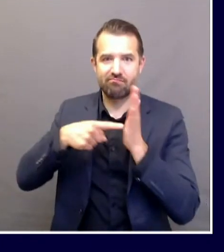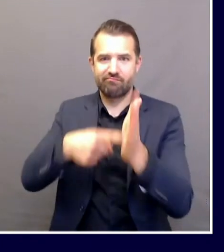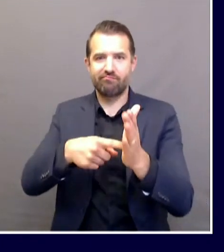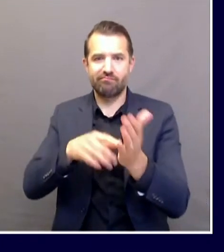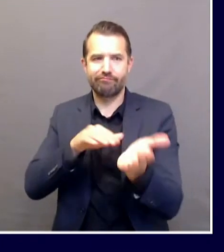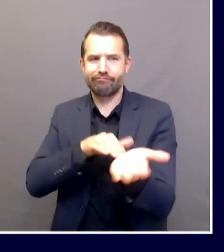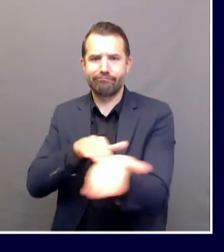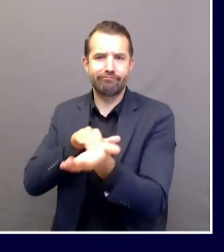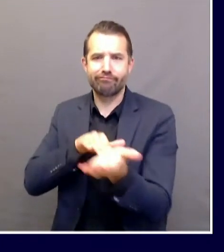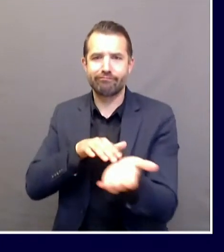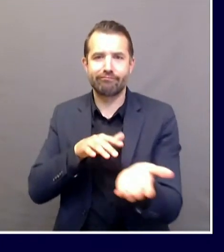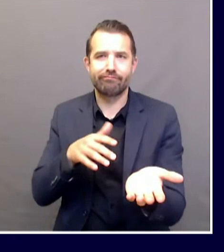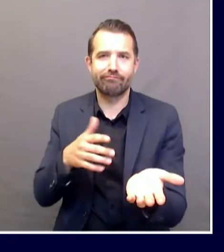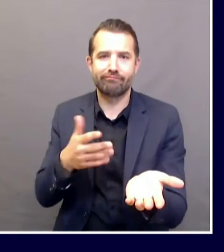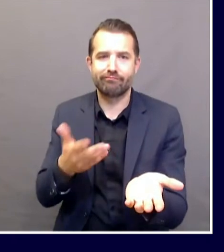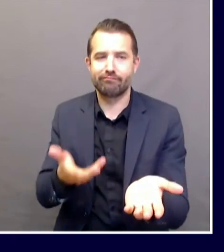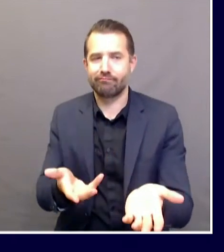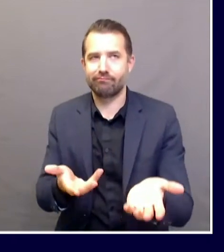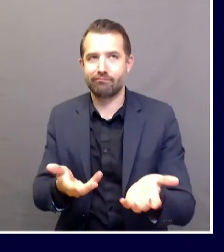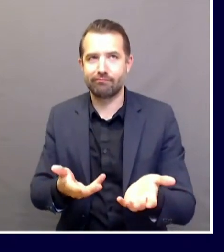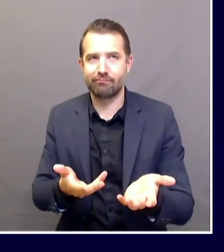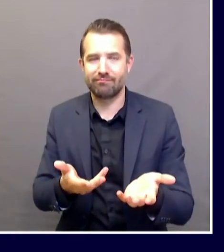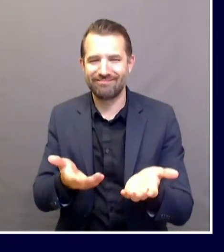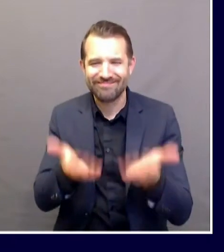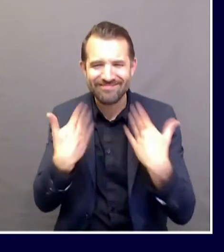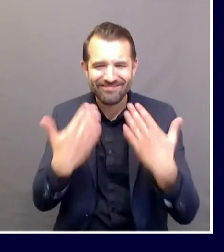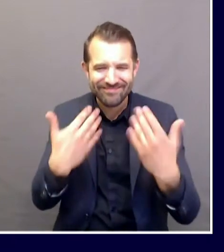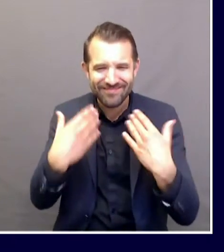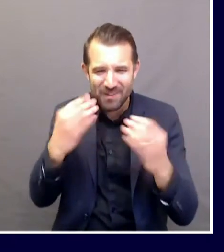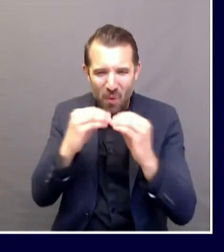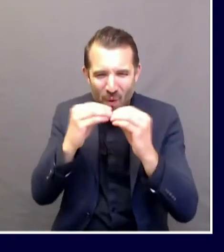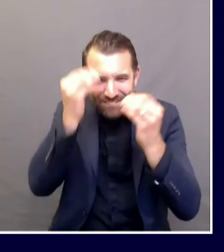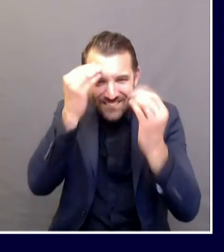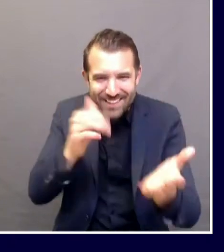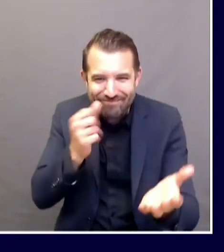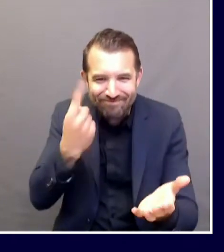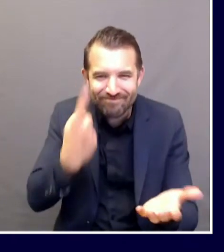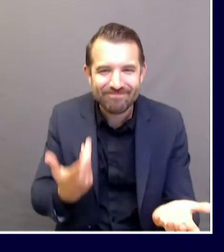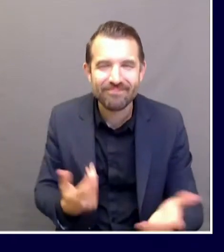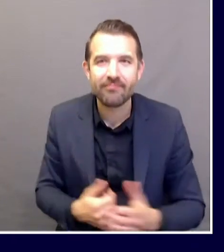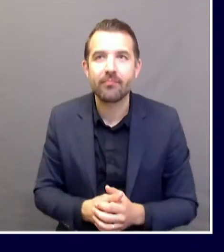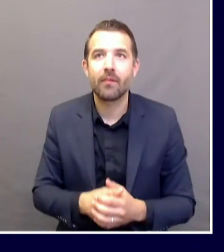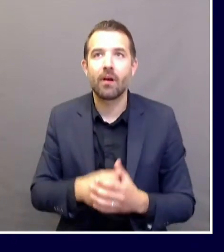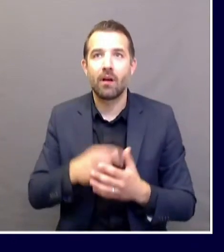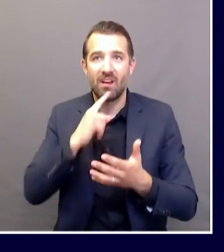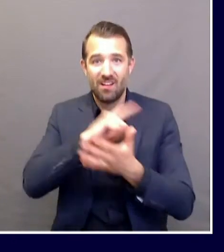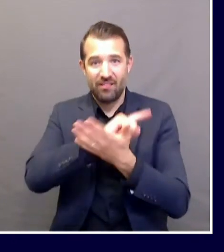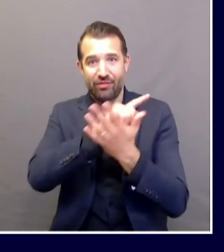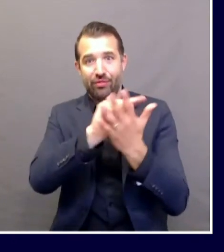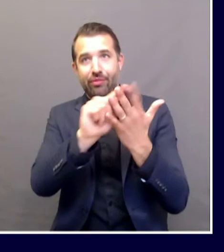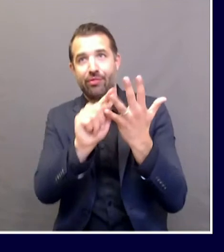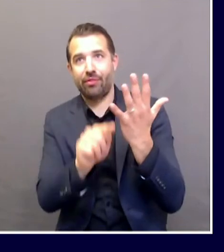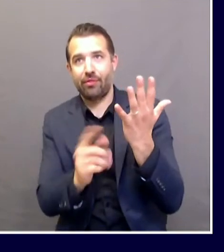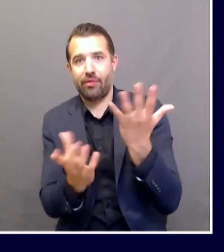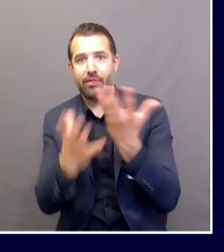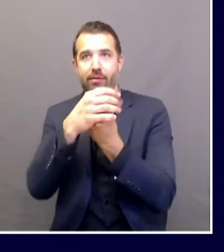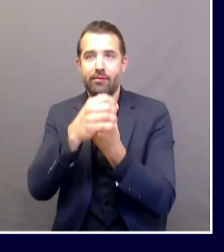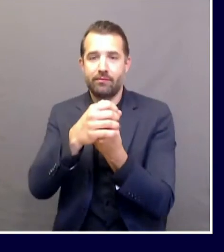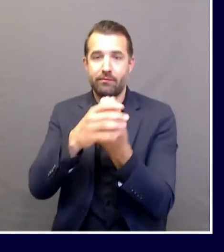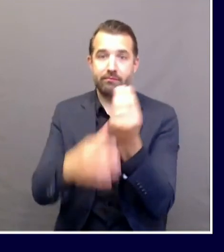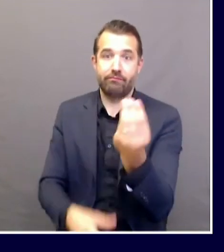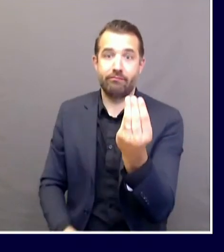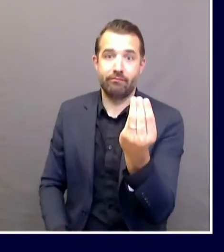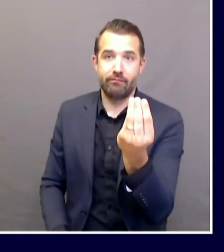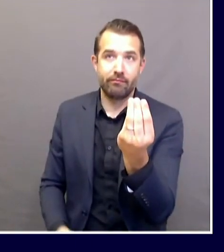guess I'm kind of curious about, with all those factors kind of together, what do you think that kind of says about where we, like, is this something that we could